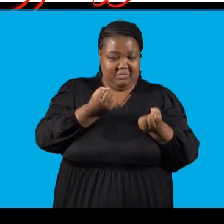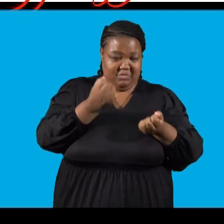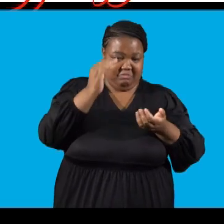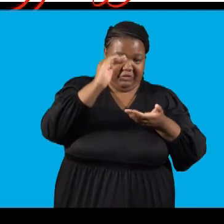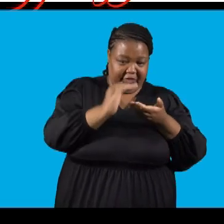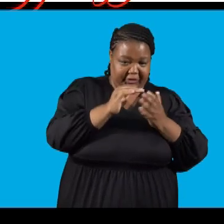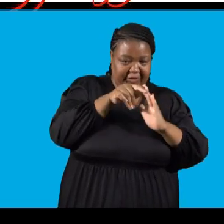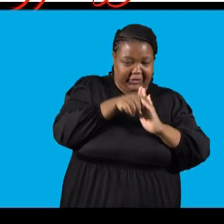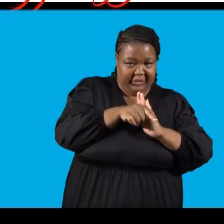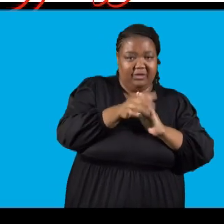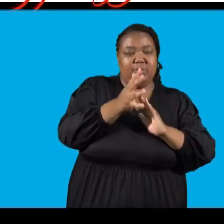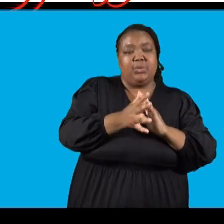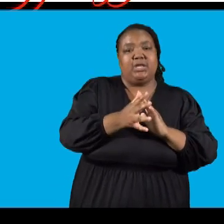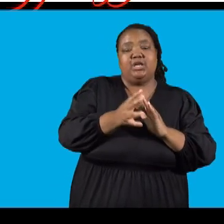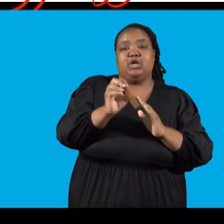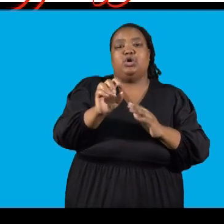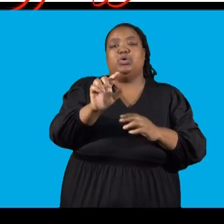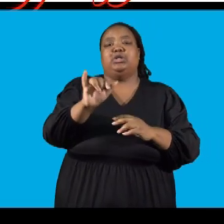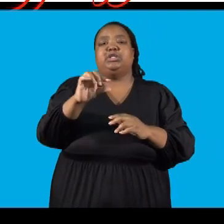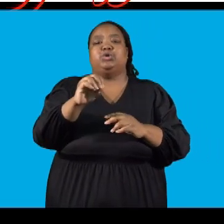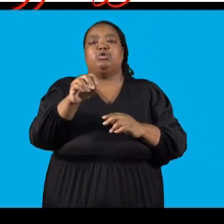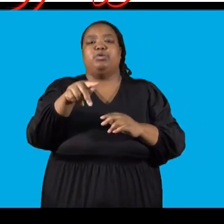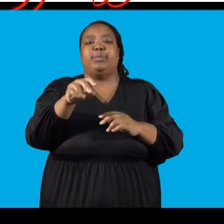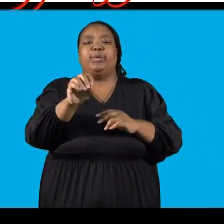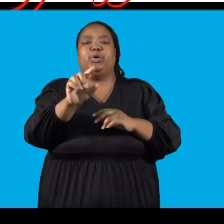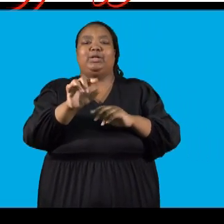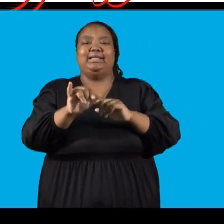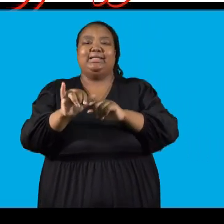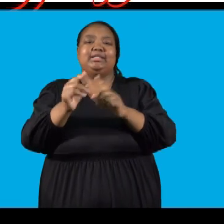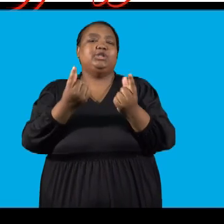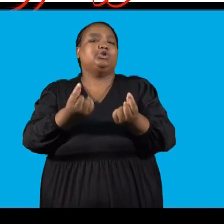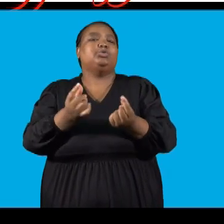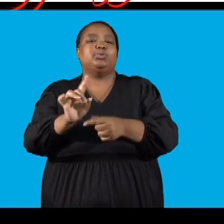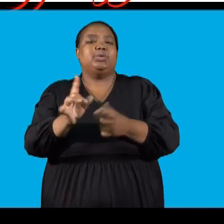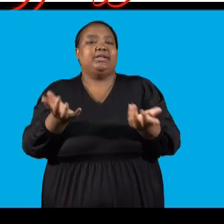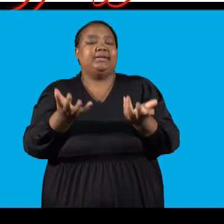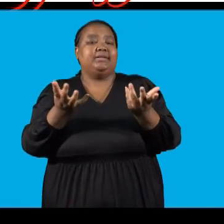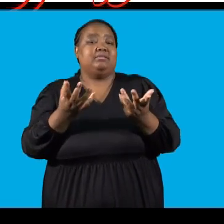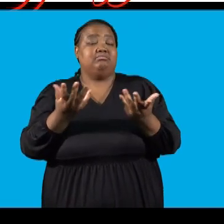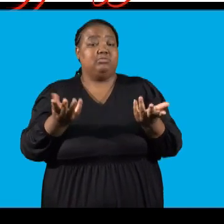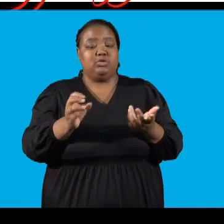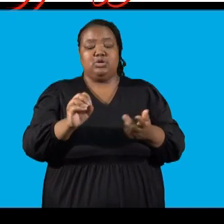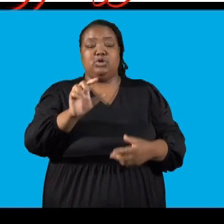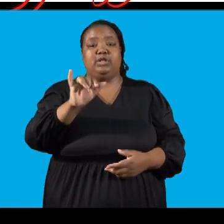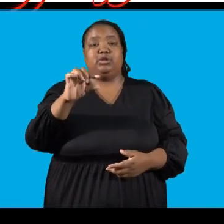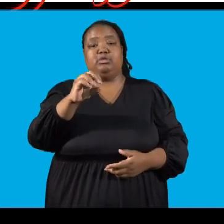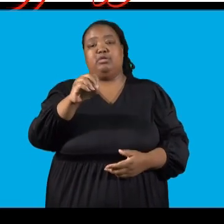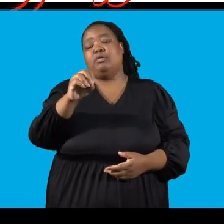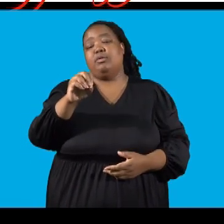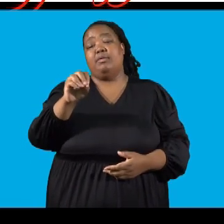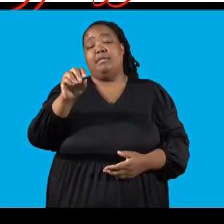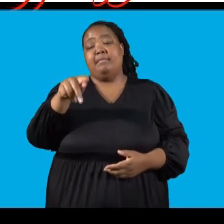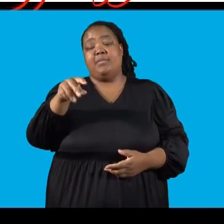cause the revenue to what? To decrease. So what should the oligopolist do? When